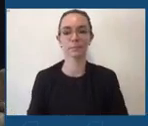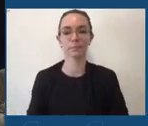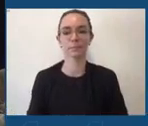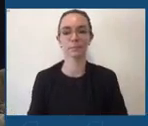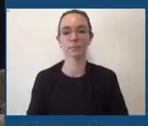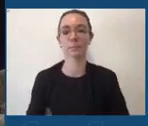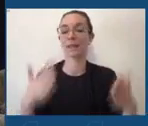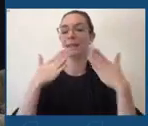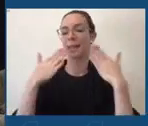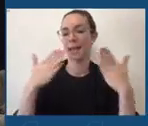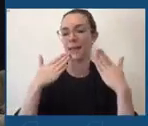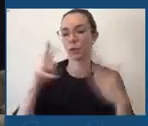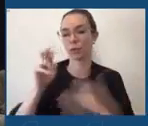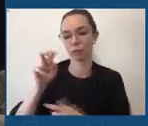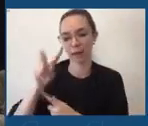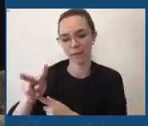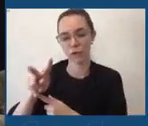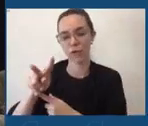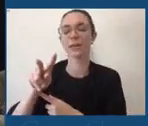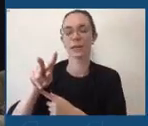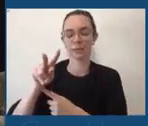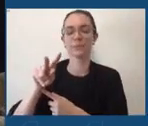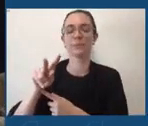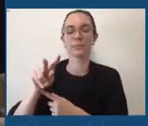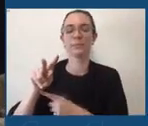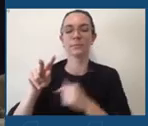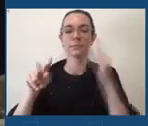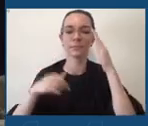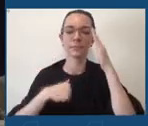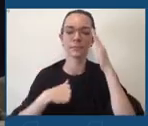Thank you, Reverend DeGraff. Let me say that